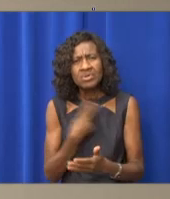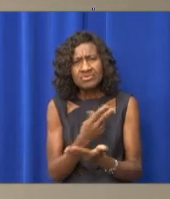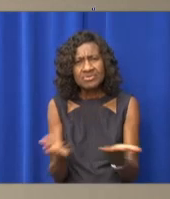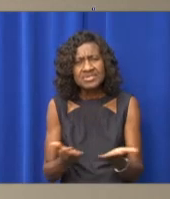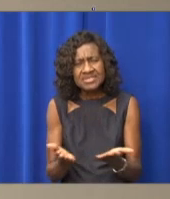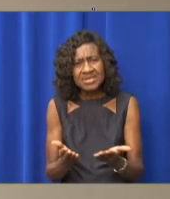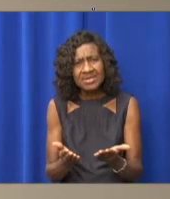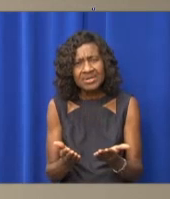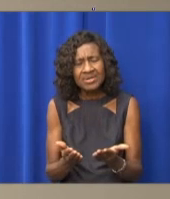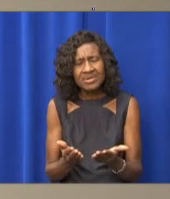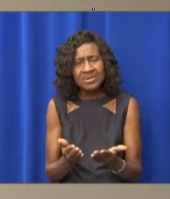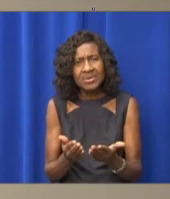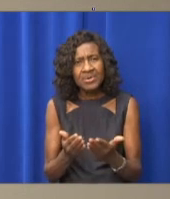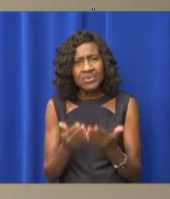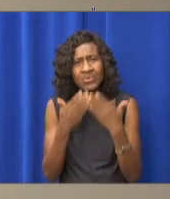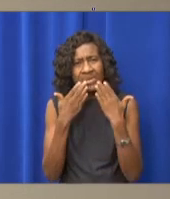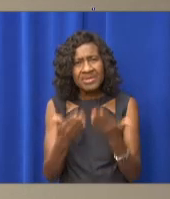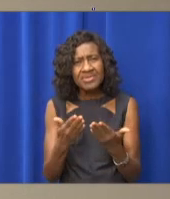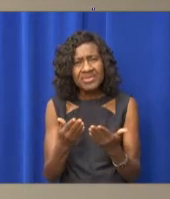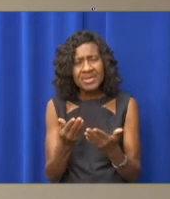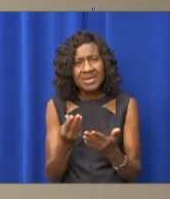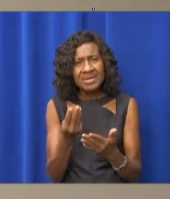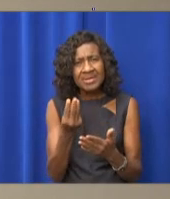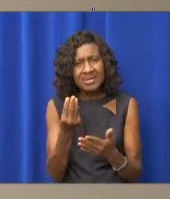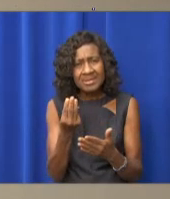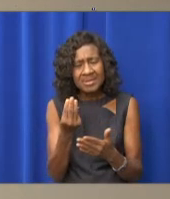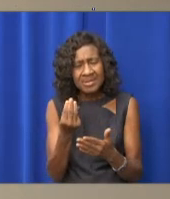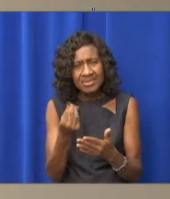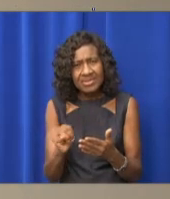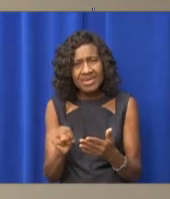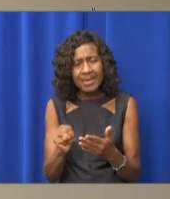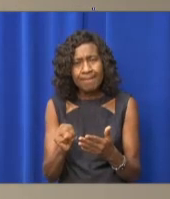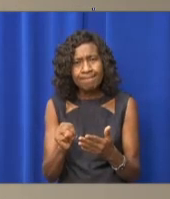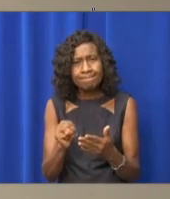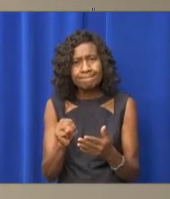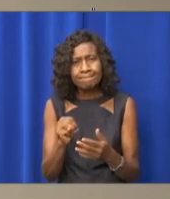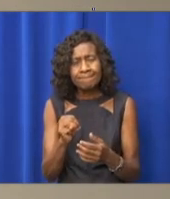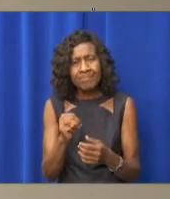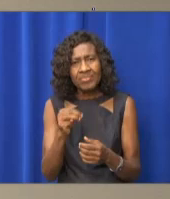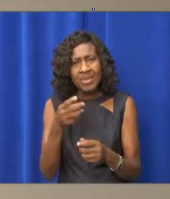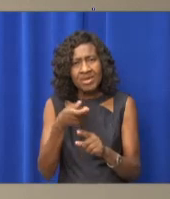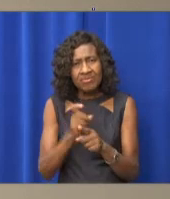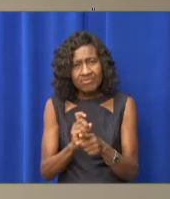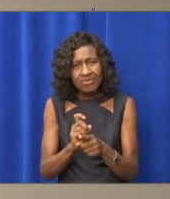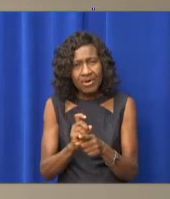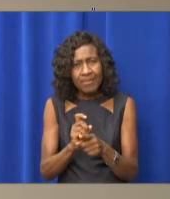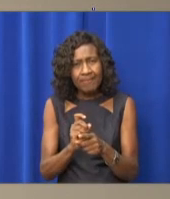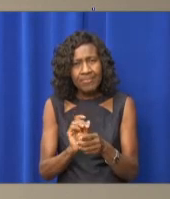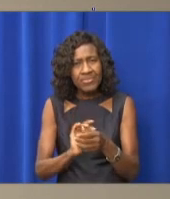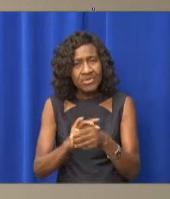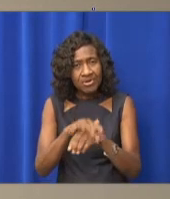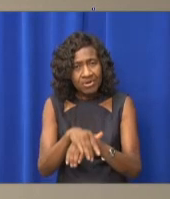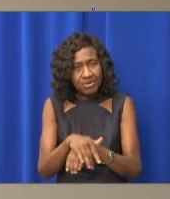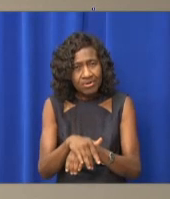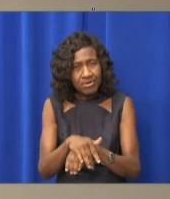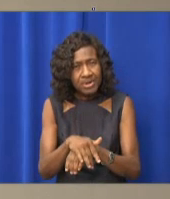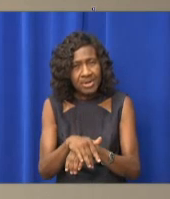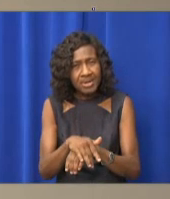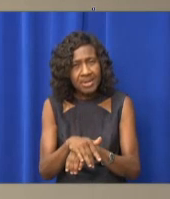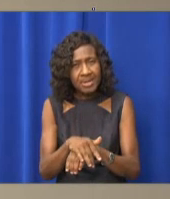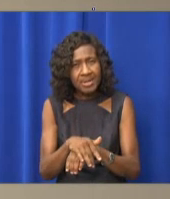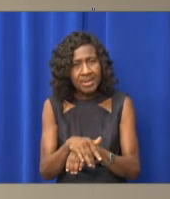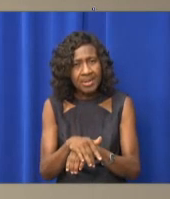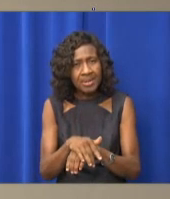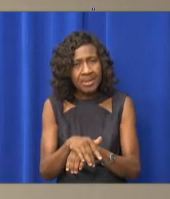who have served in various capacities throughout every generation, from the early pioneers to the many